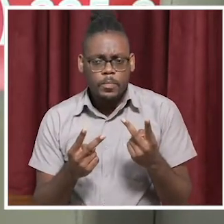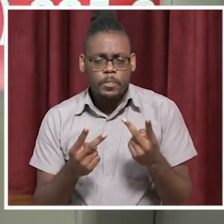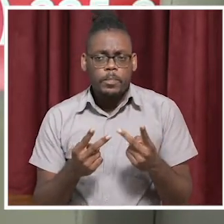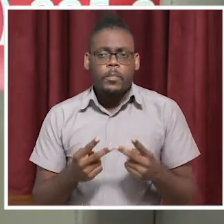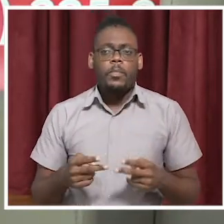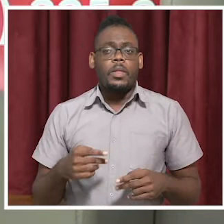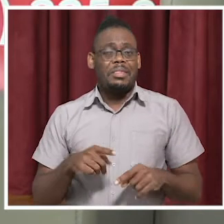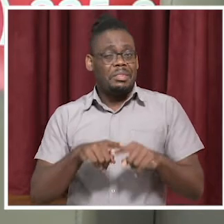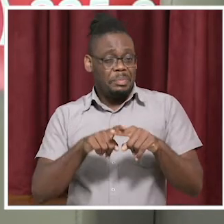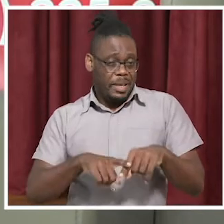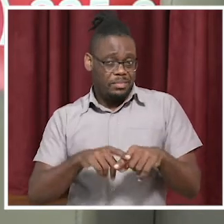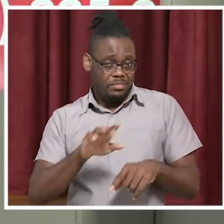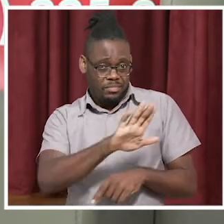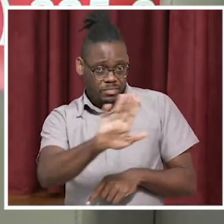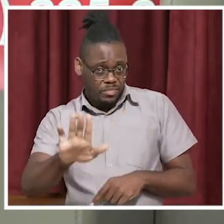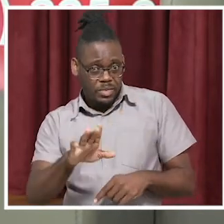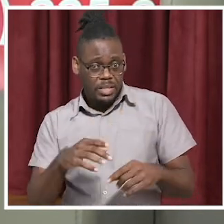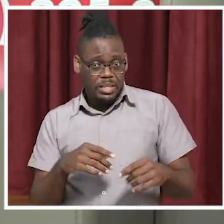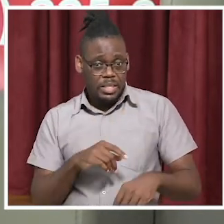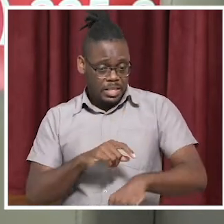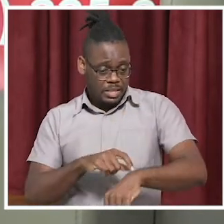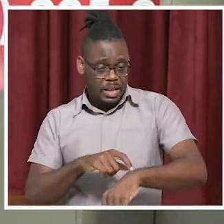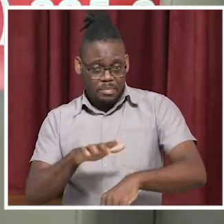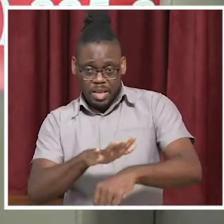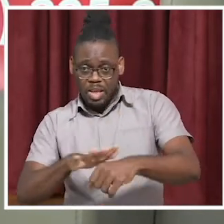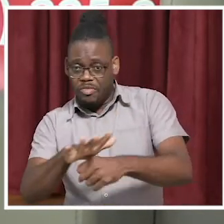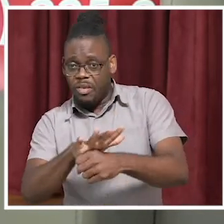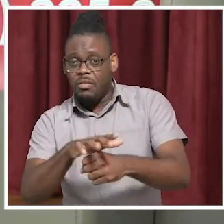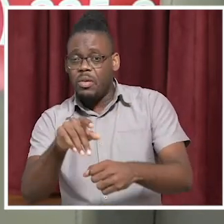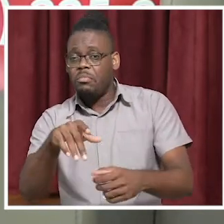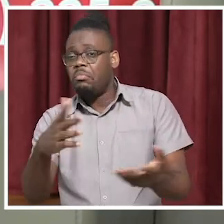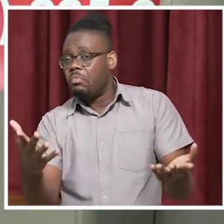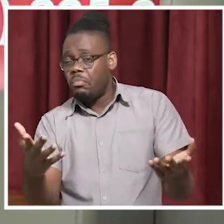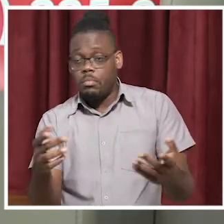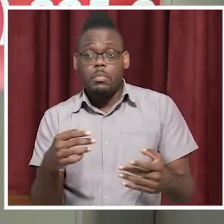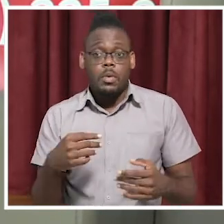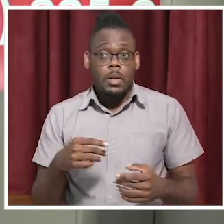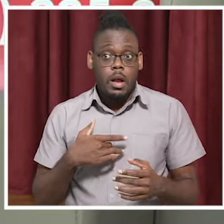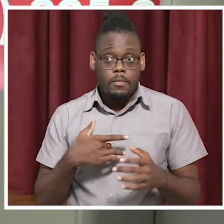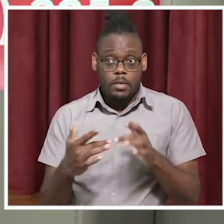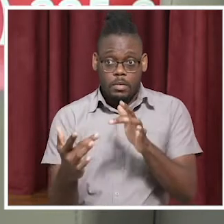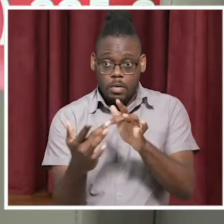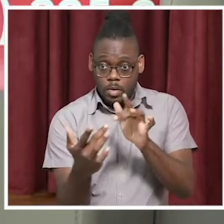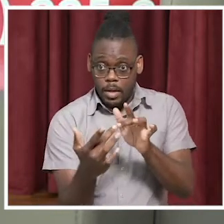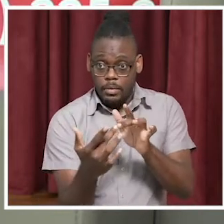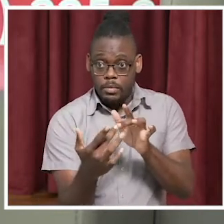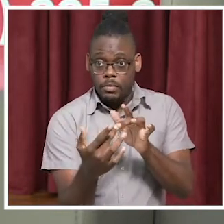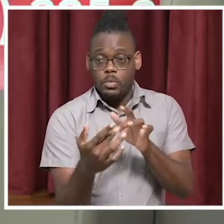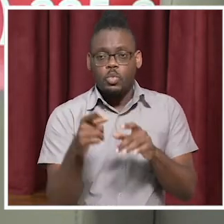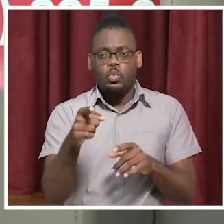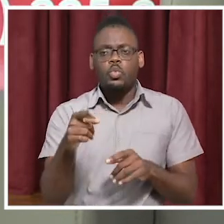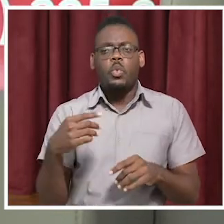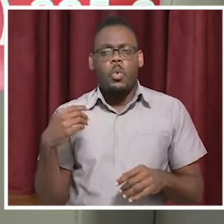to, you are now that applicant's contact person. You can also call our regional offices and